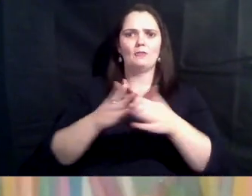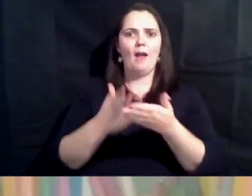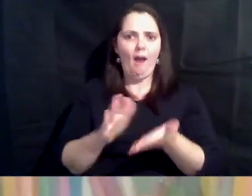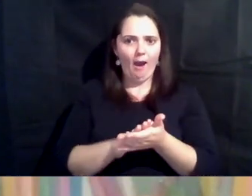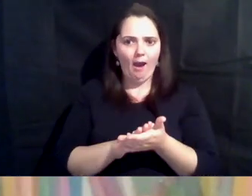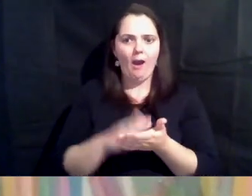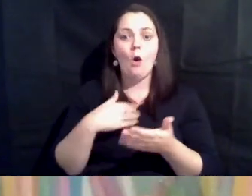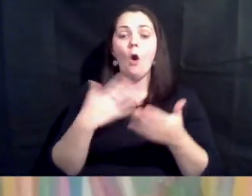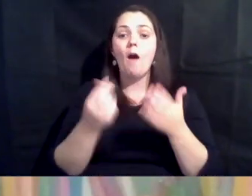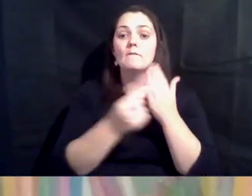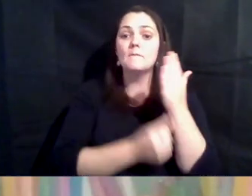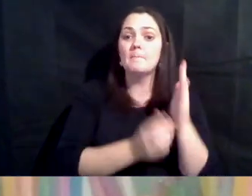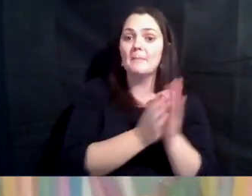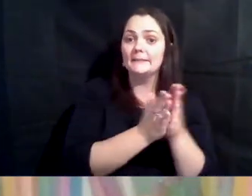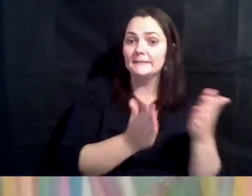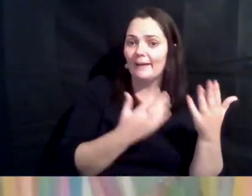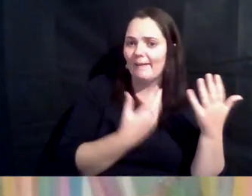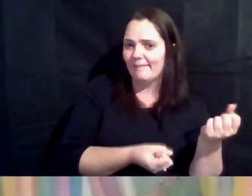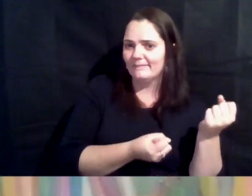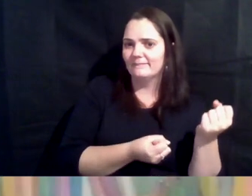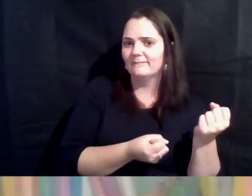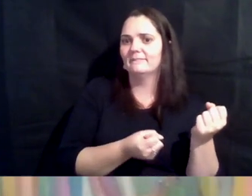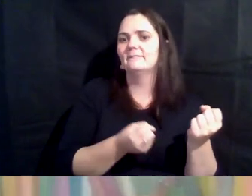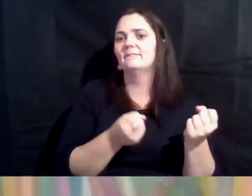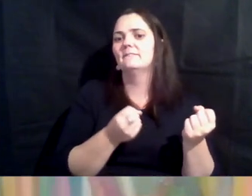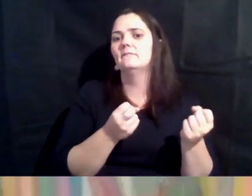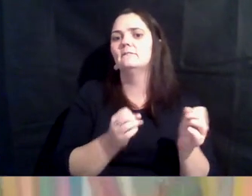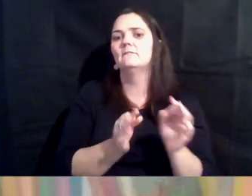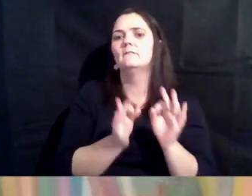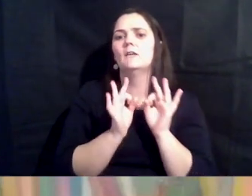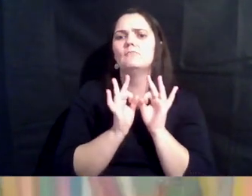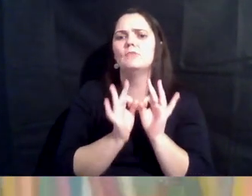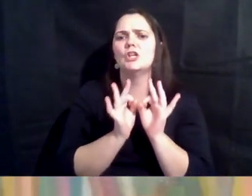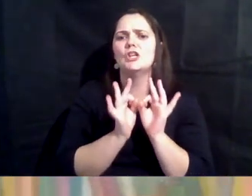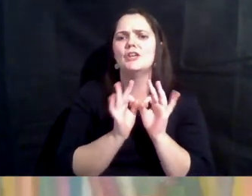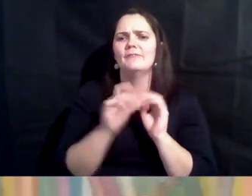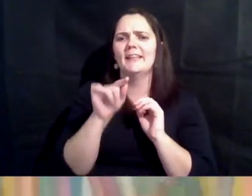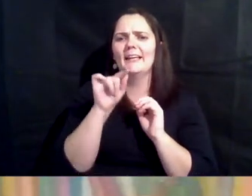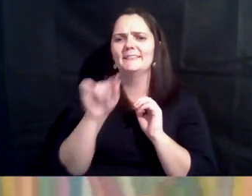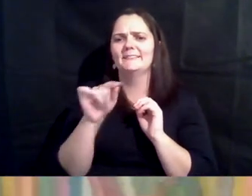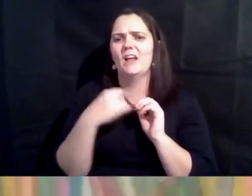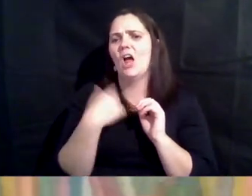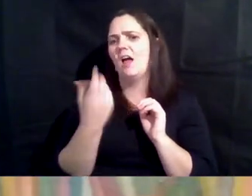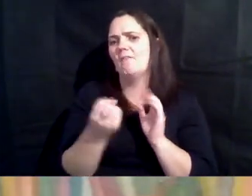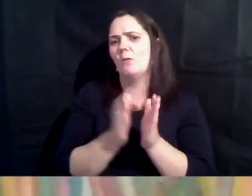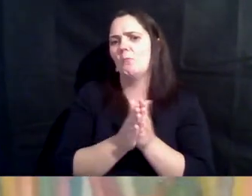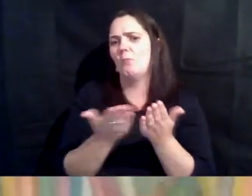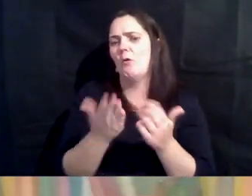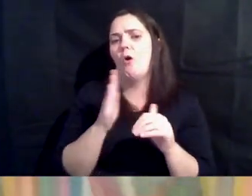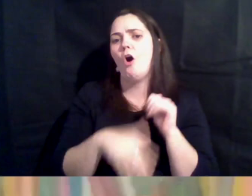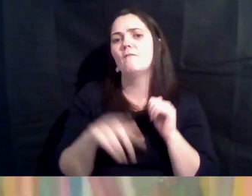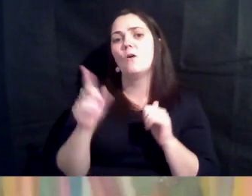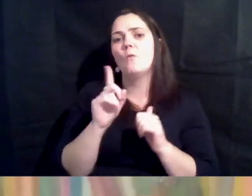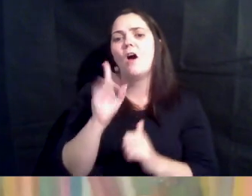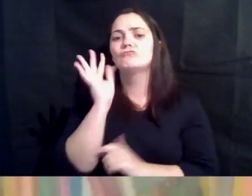some, what have I got here? I've also got, look at this ideal situation. I have this book on roses